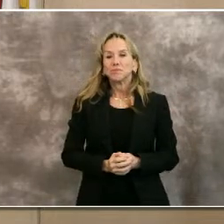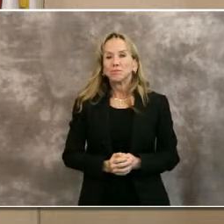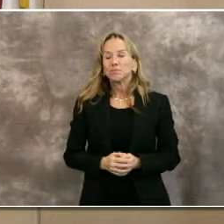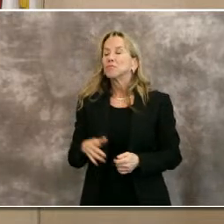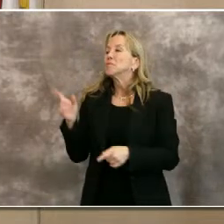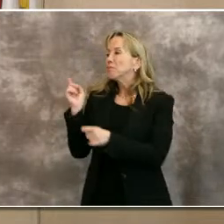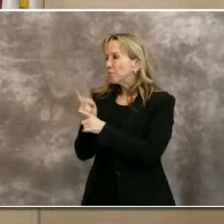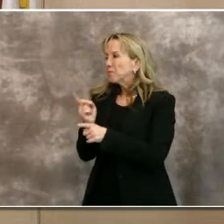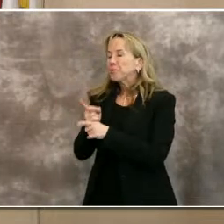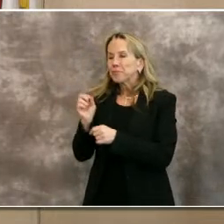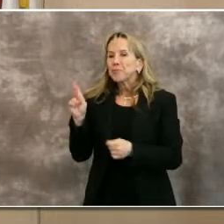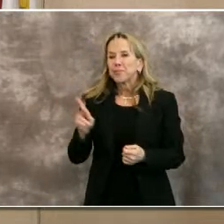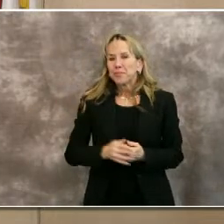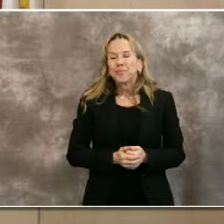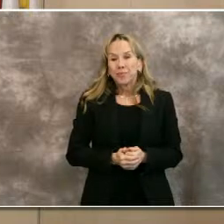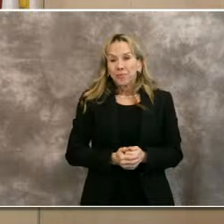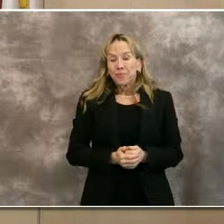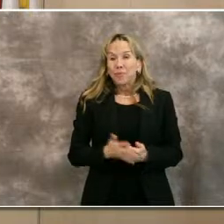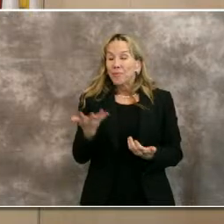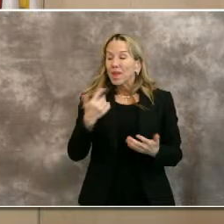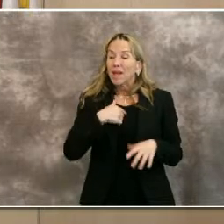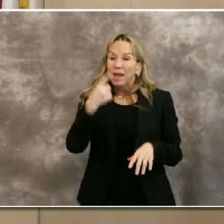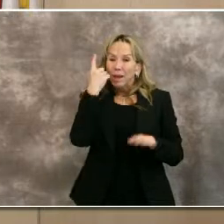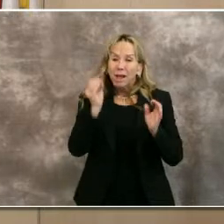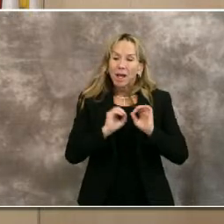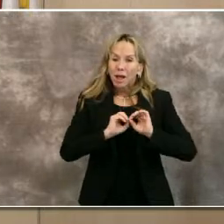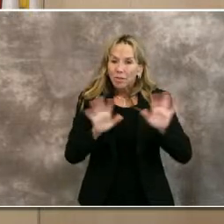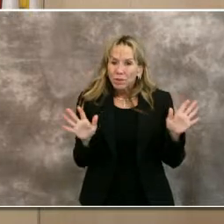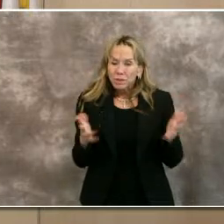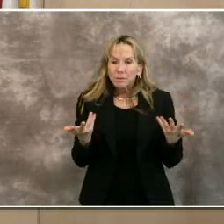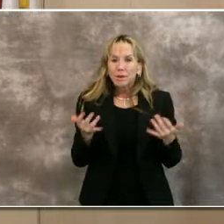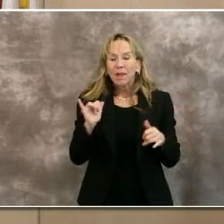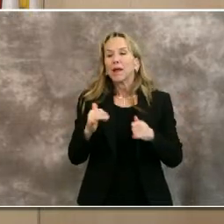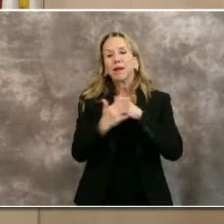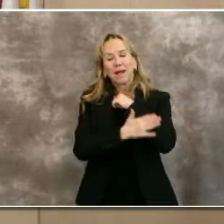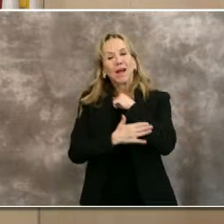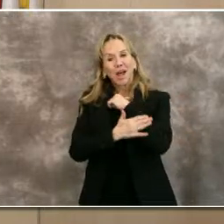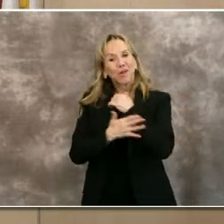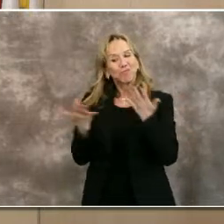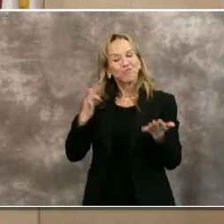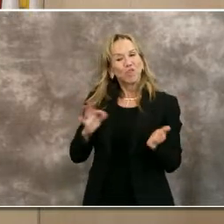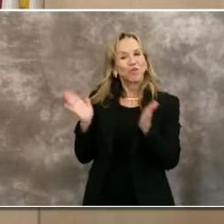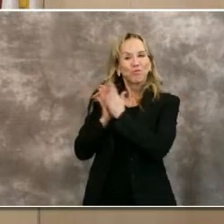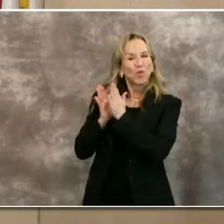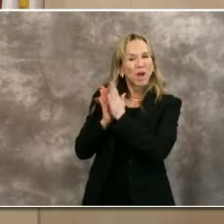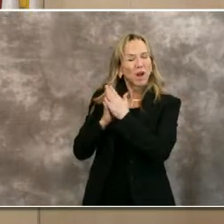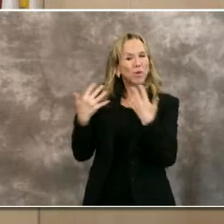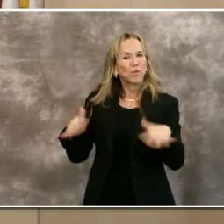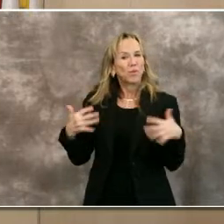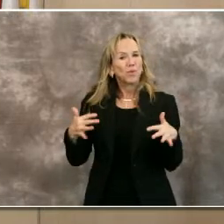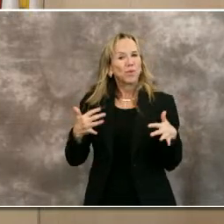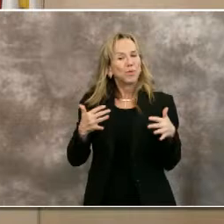Right. Well, I think obviously the county deserves some credit for really